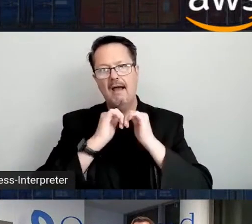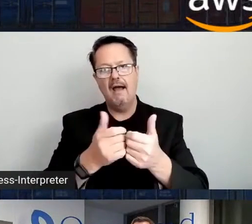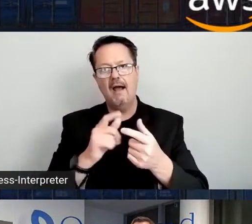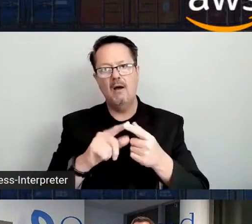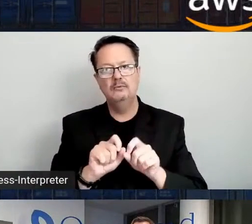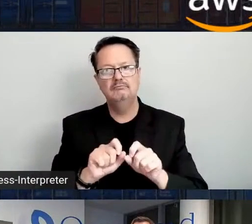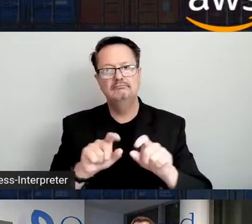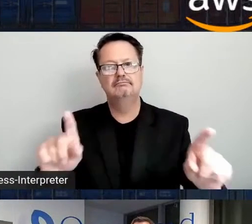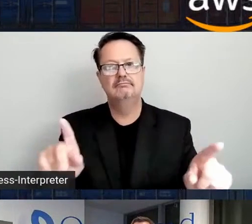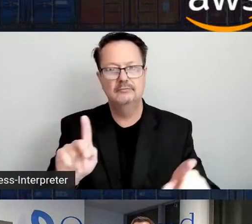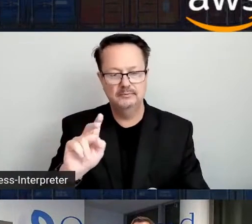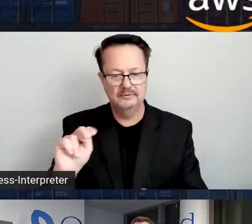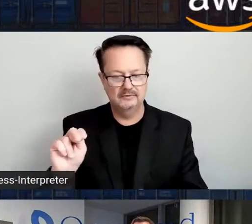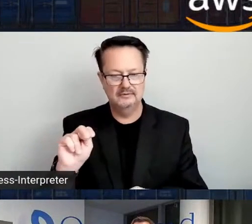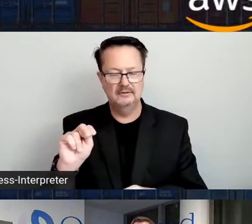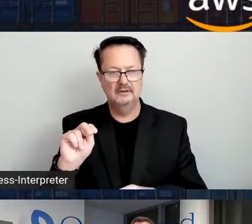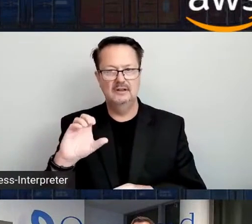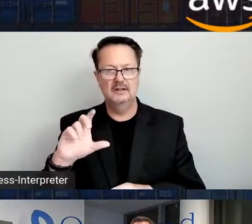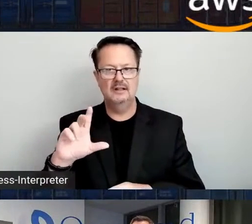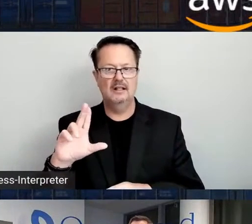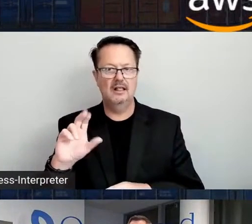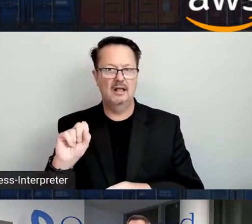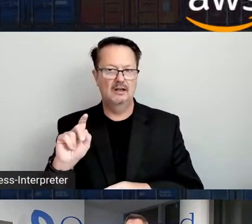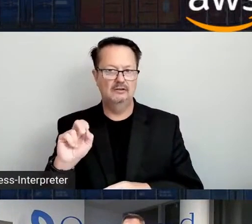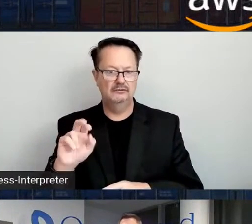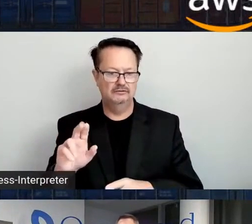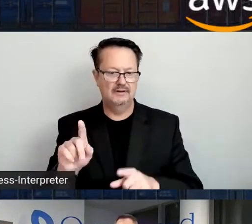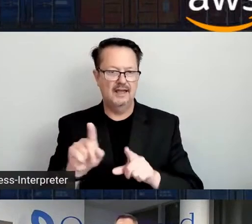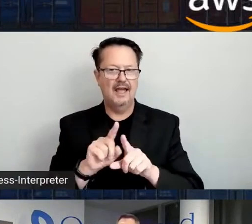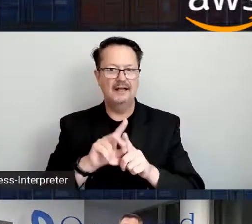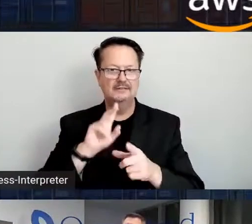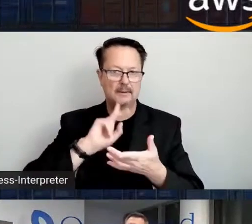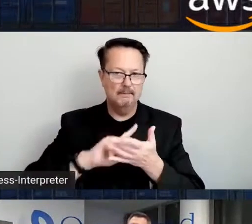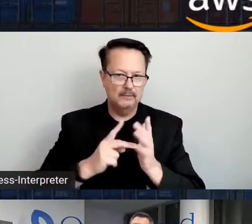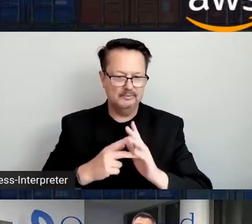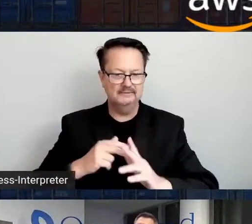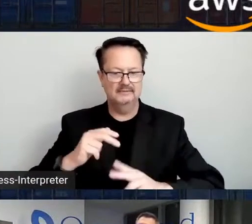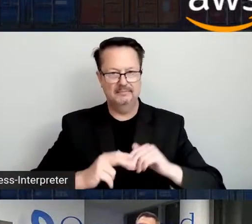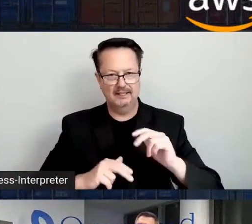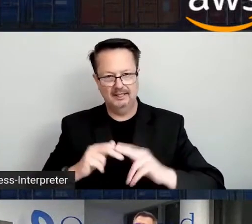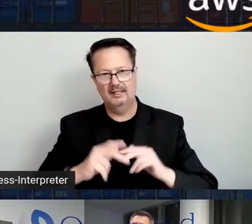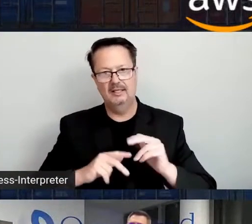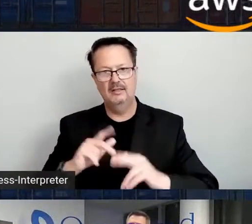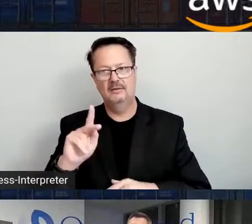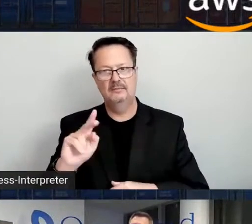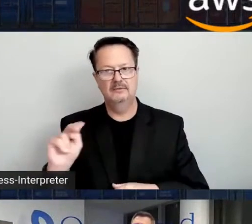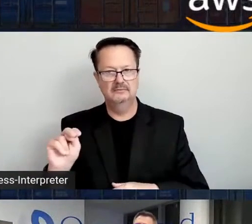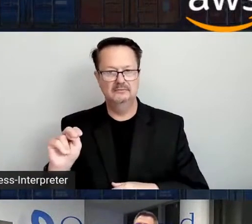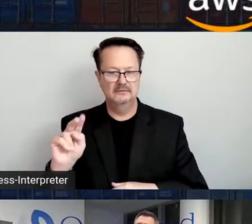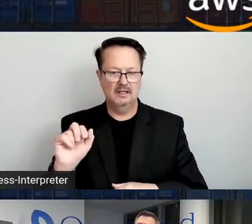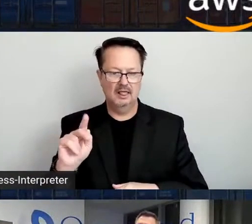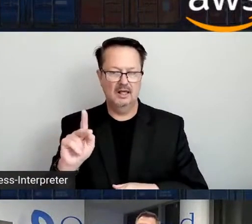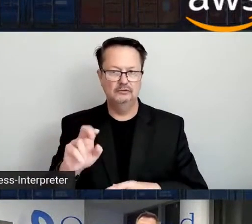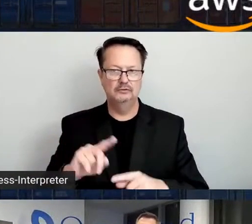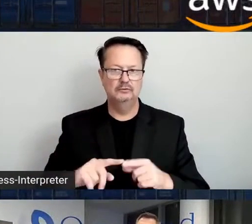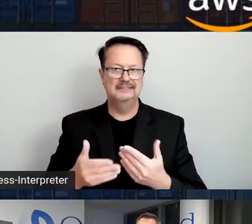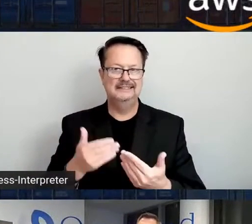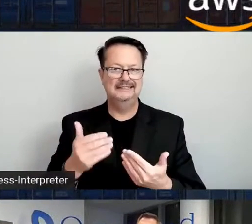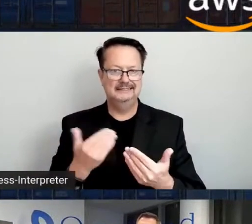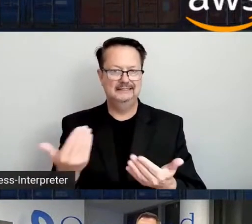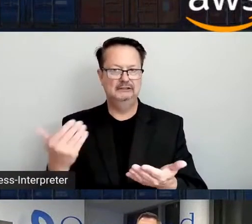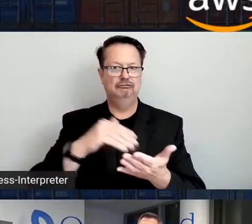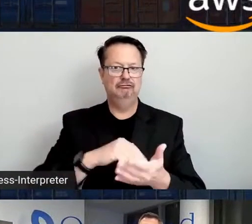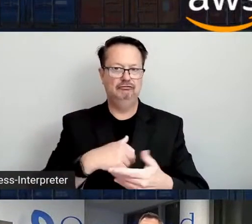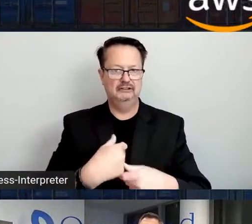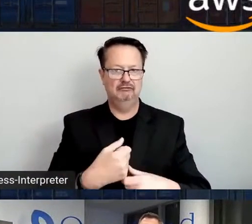Kubernetes clusters kind of as a purpose-built Kubernetes clusters that you can kind of easily recreate and reprovision